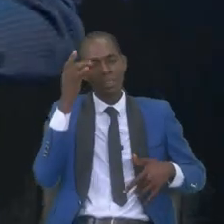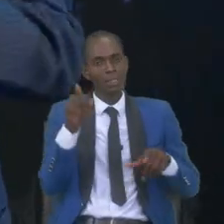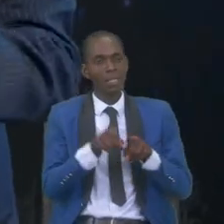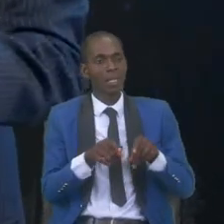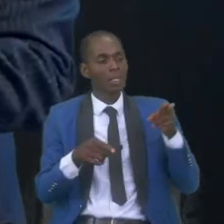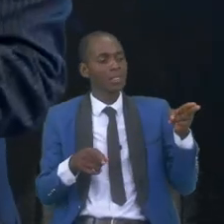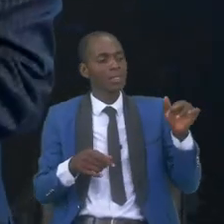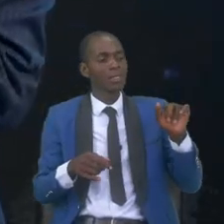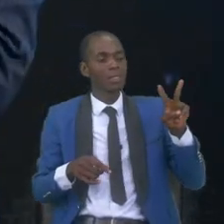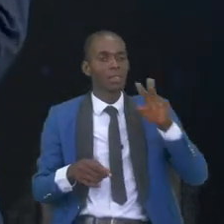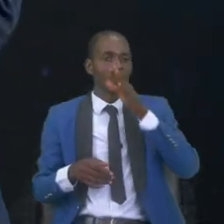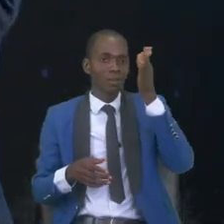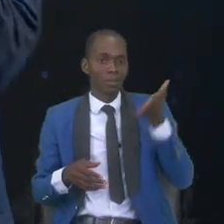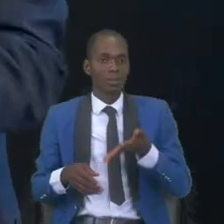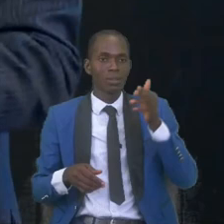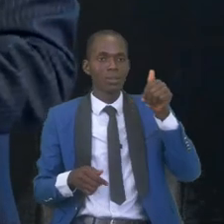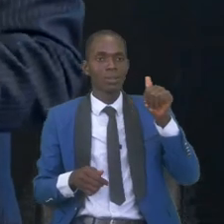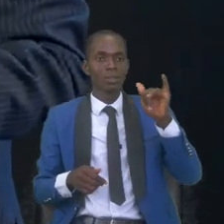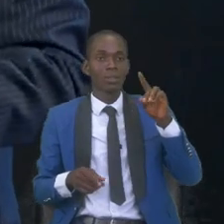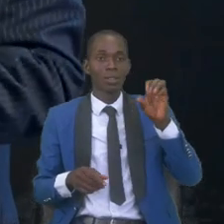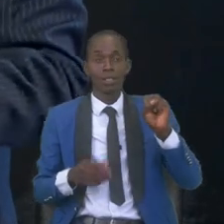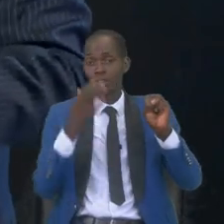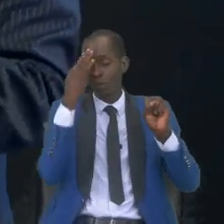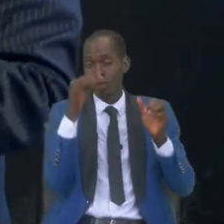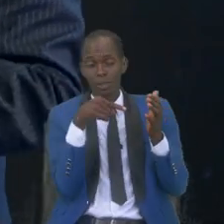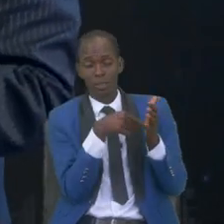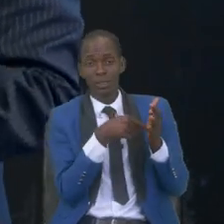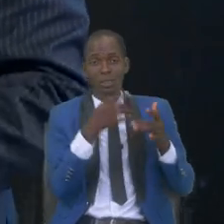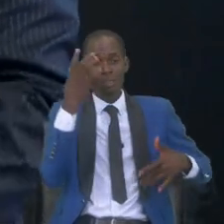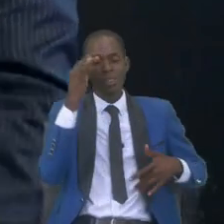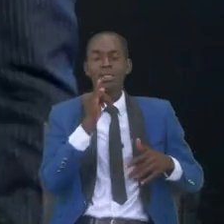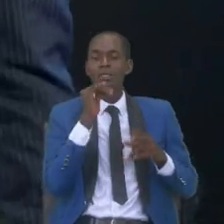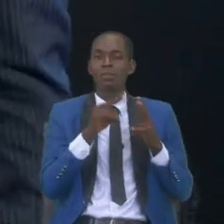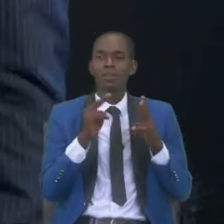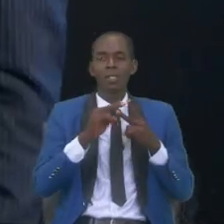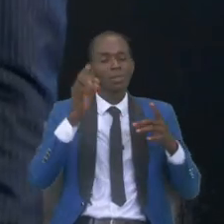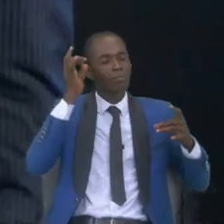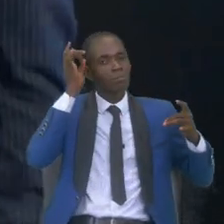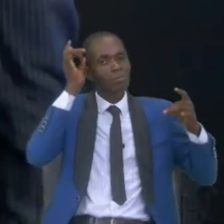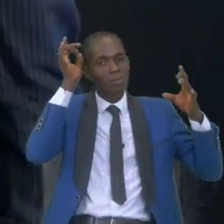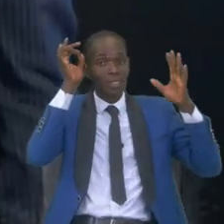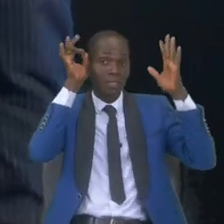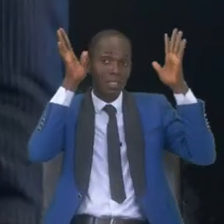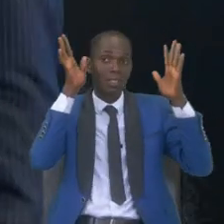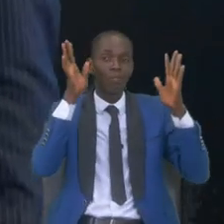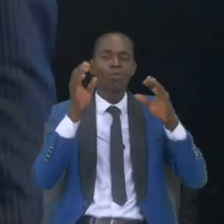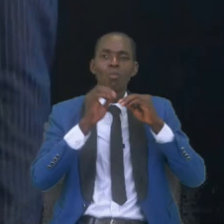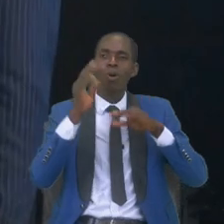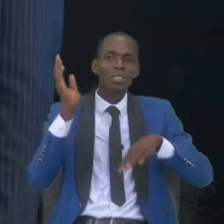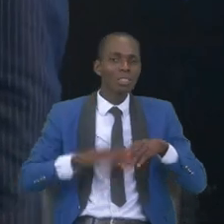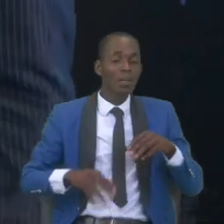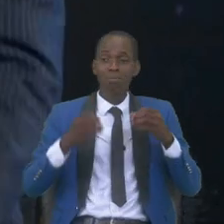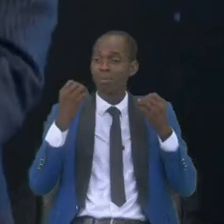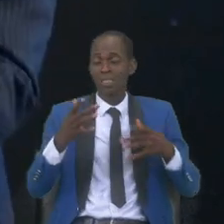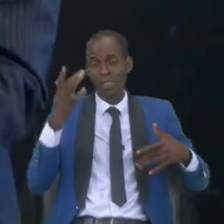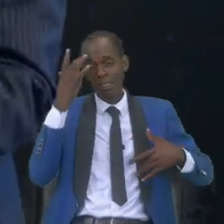HIV AIDS are very serious. And HIV is terrible, more than many sicknesses we